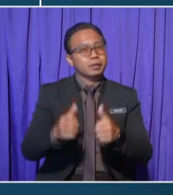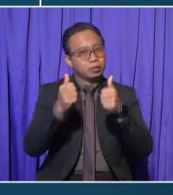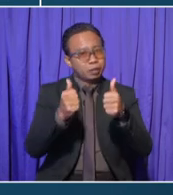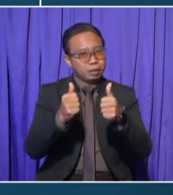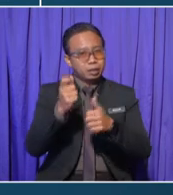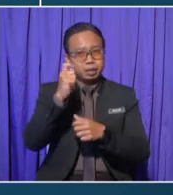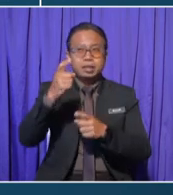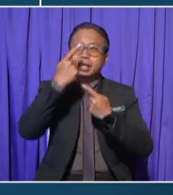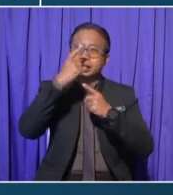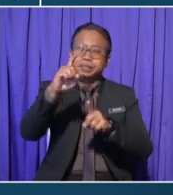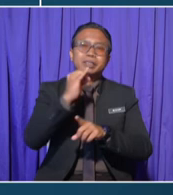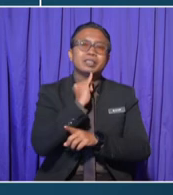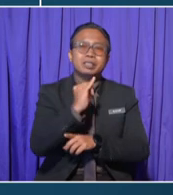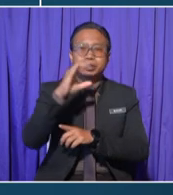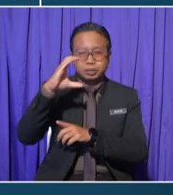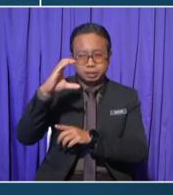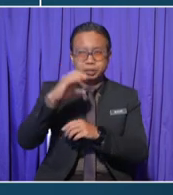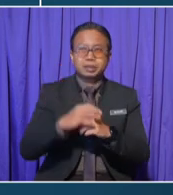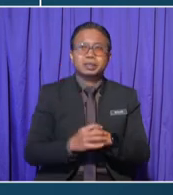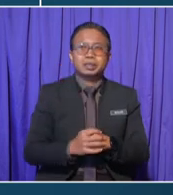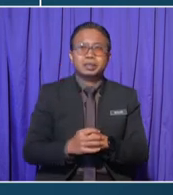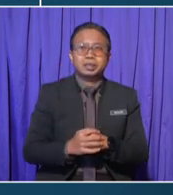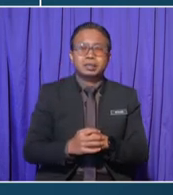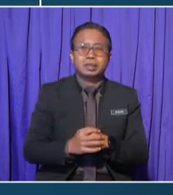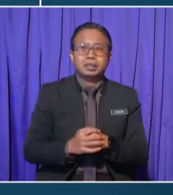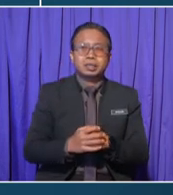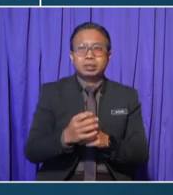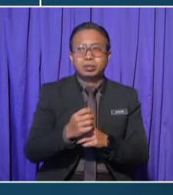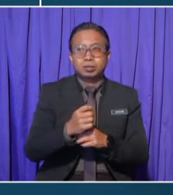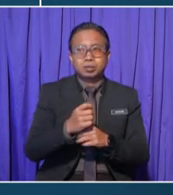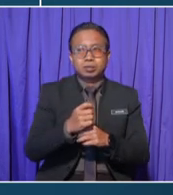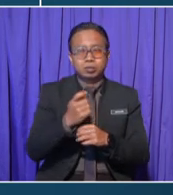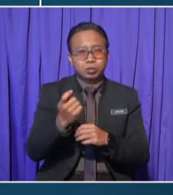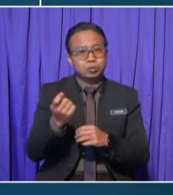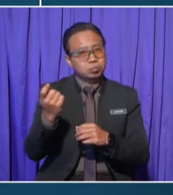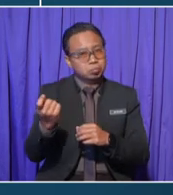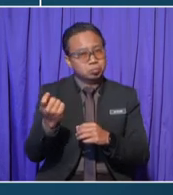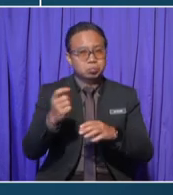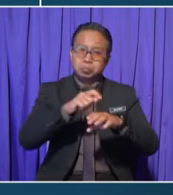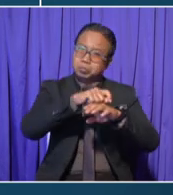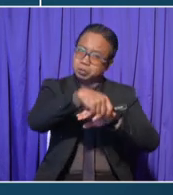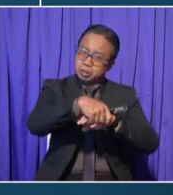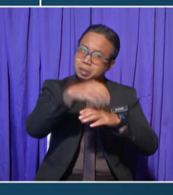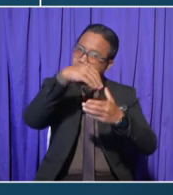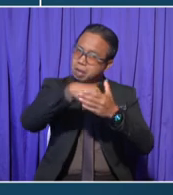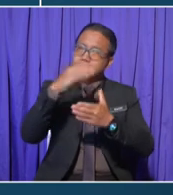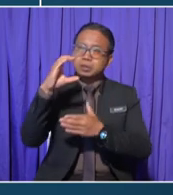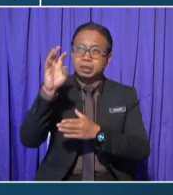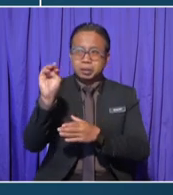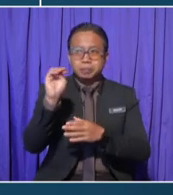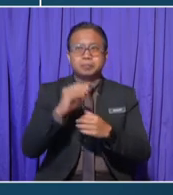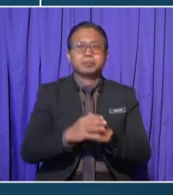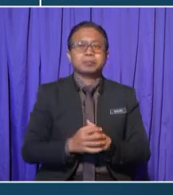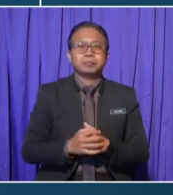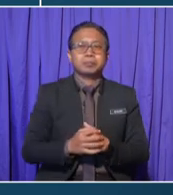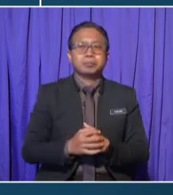Great! The answer is C. Measuring tape and standard unit in cm.